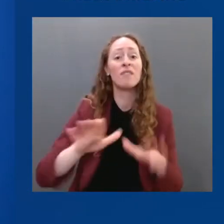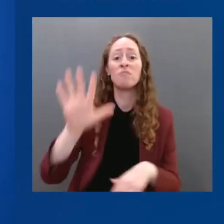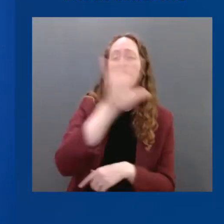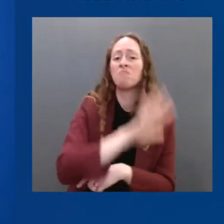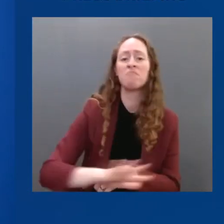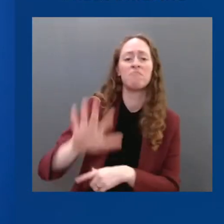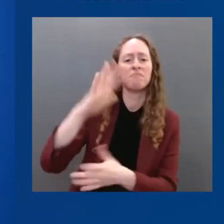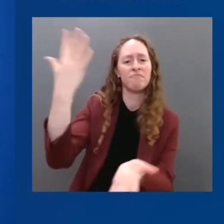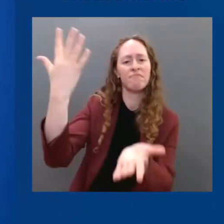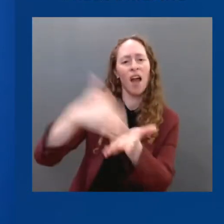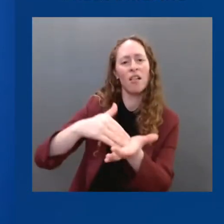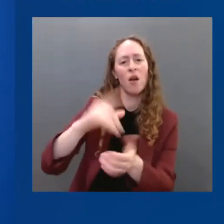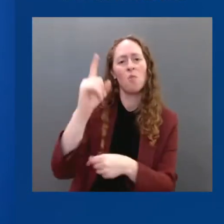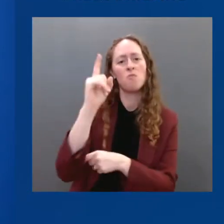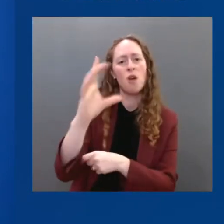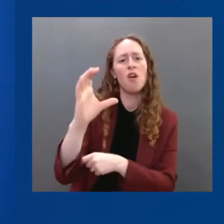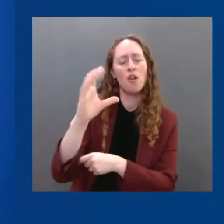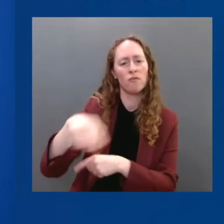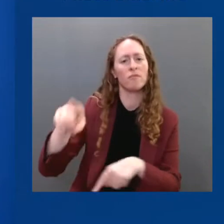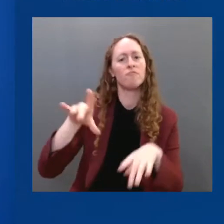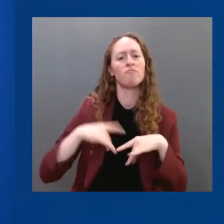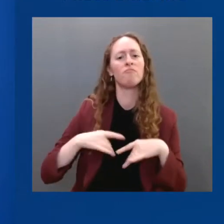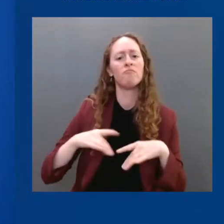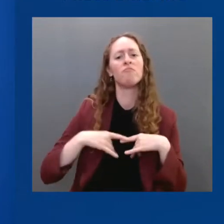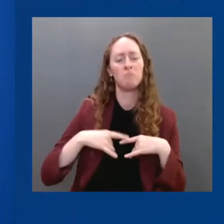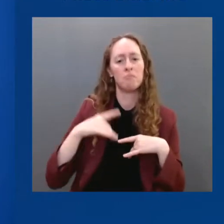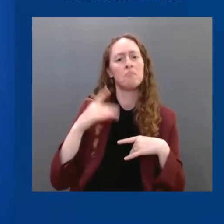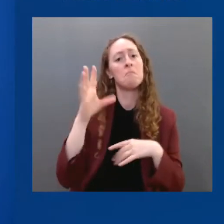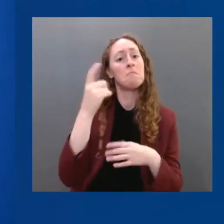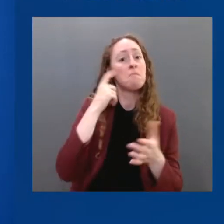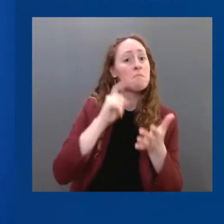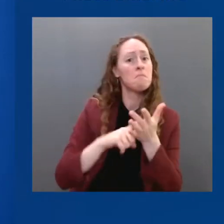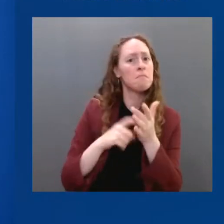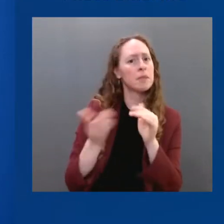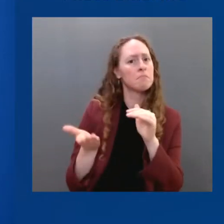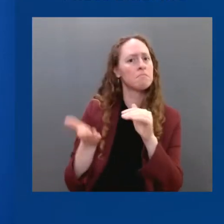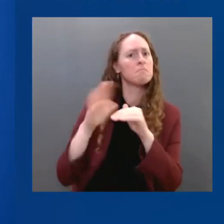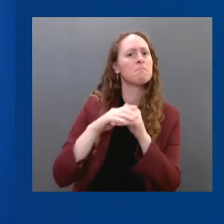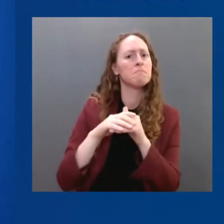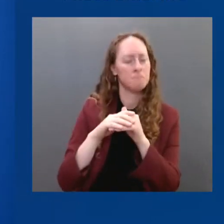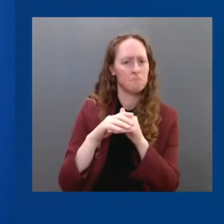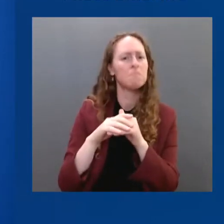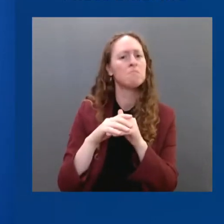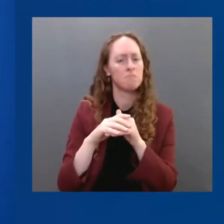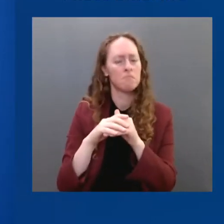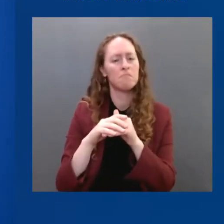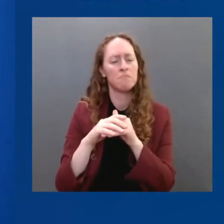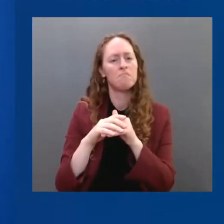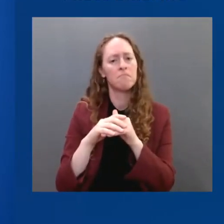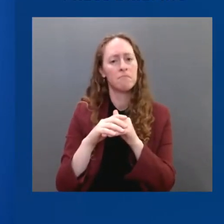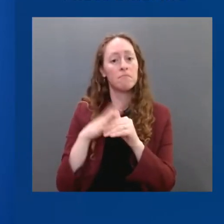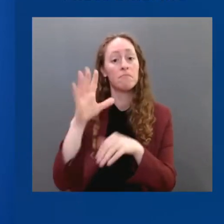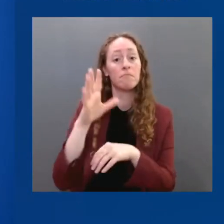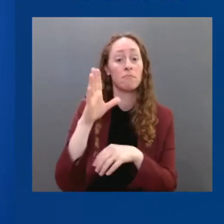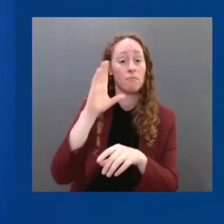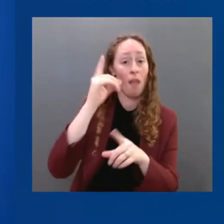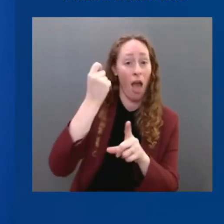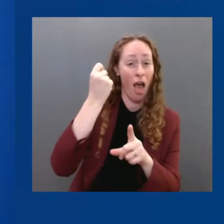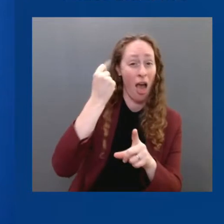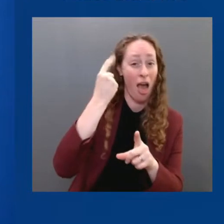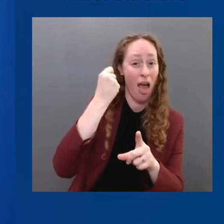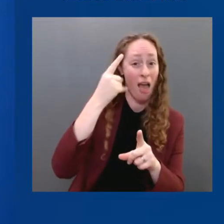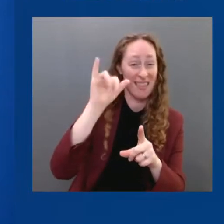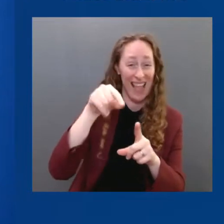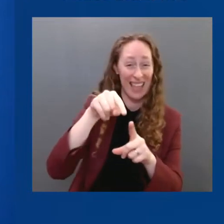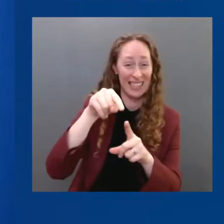only a slight increase week over week, it does represent a doubling of hospital admissions since early May.